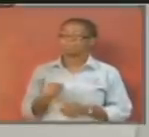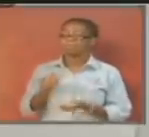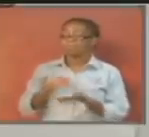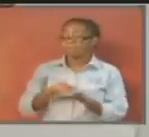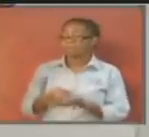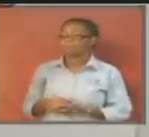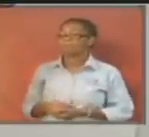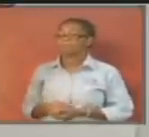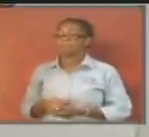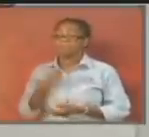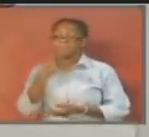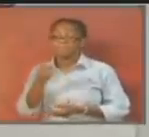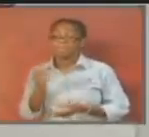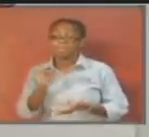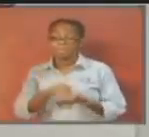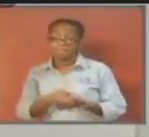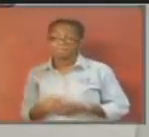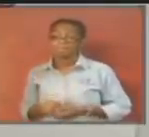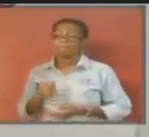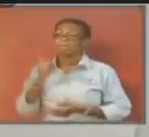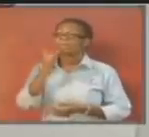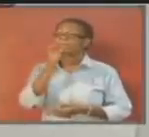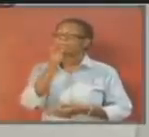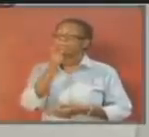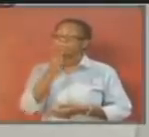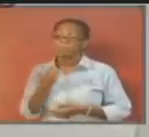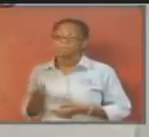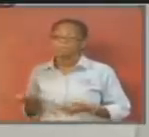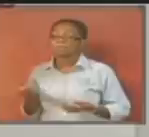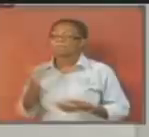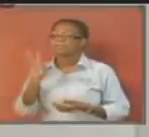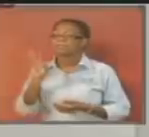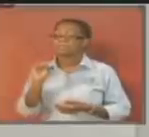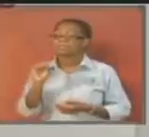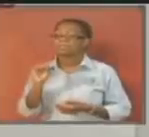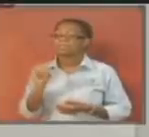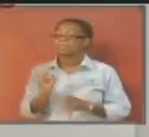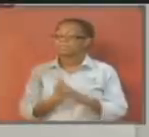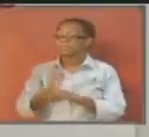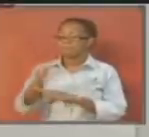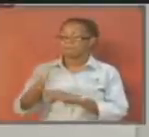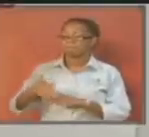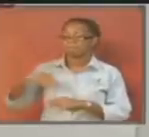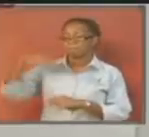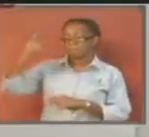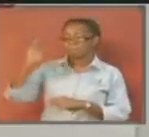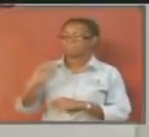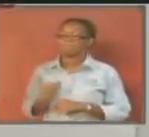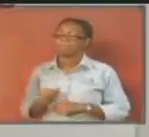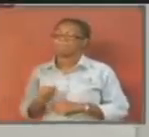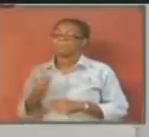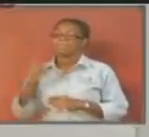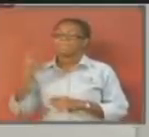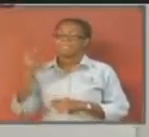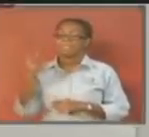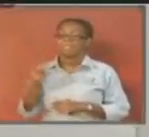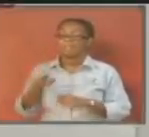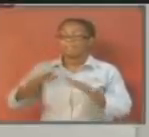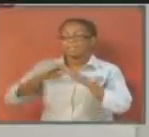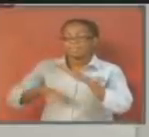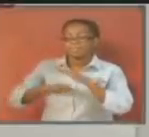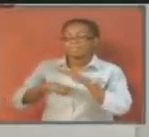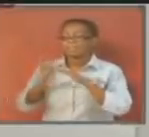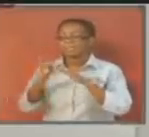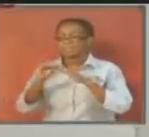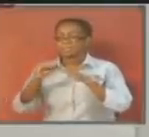the over 60s and the under 60s with comorbidities. We're asking that not everybody just